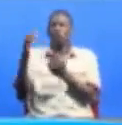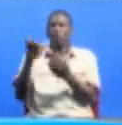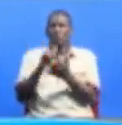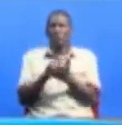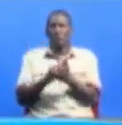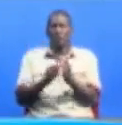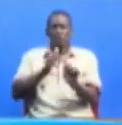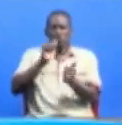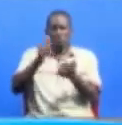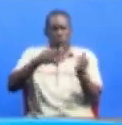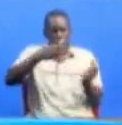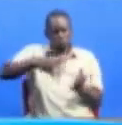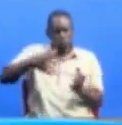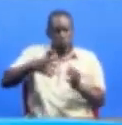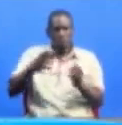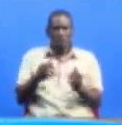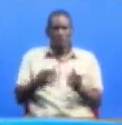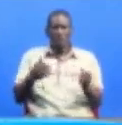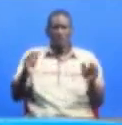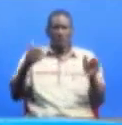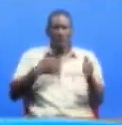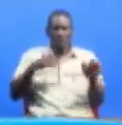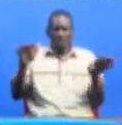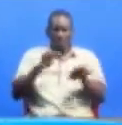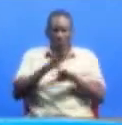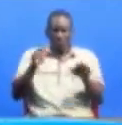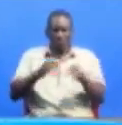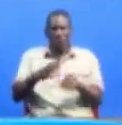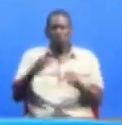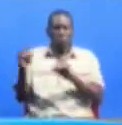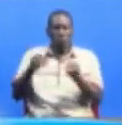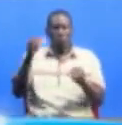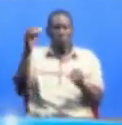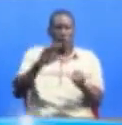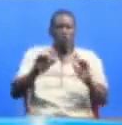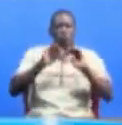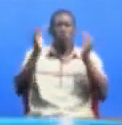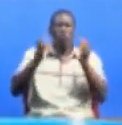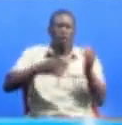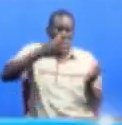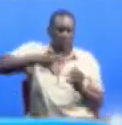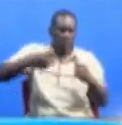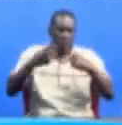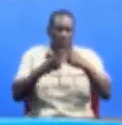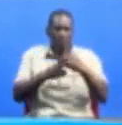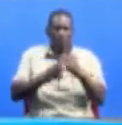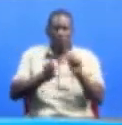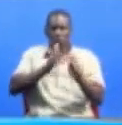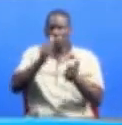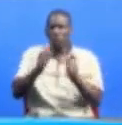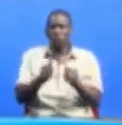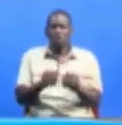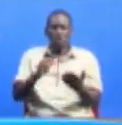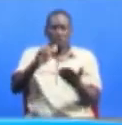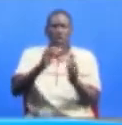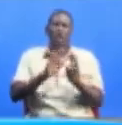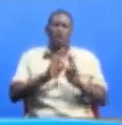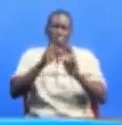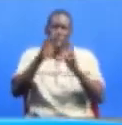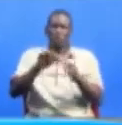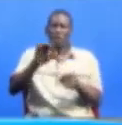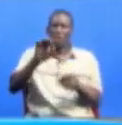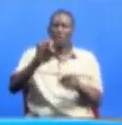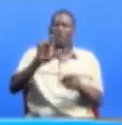squad has all the ingredients to claw their way back into the World Rugby Sevens series. Our reporter Elijah